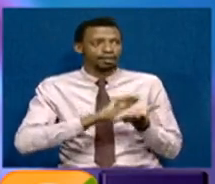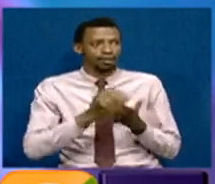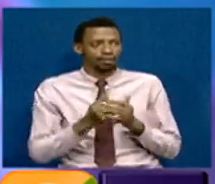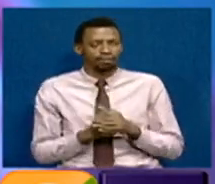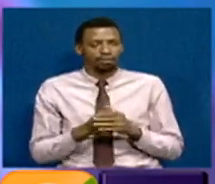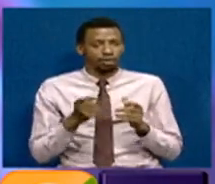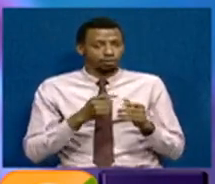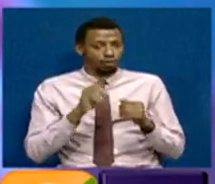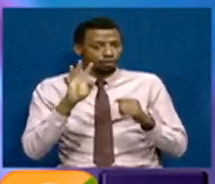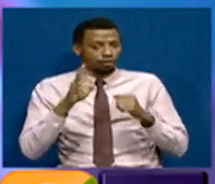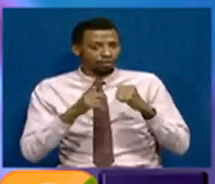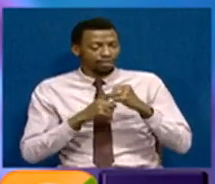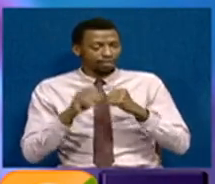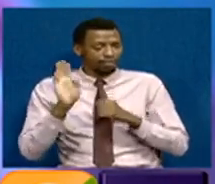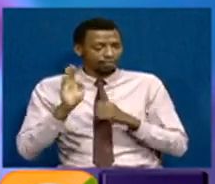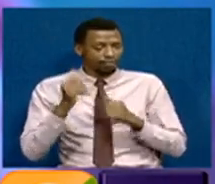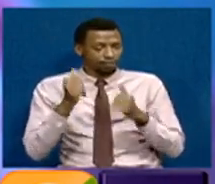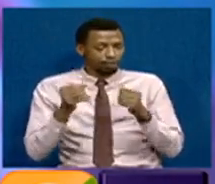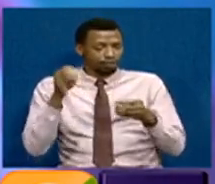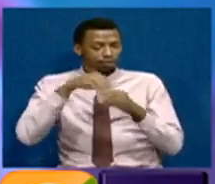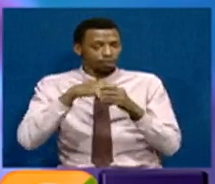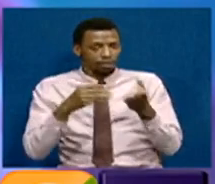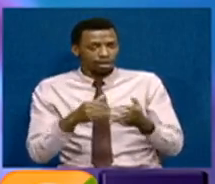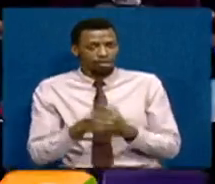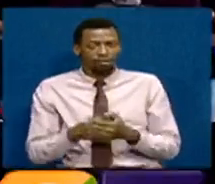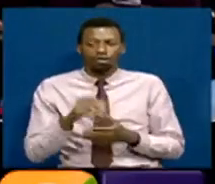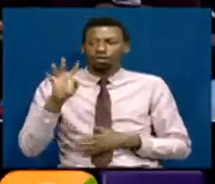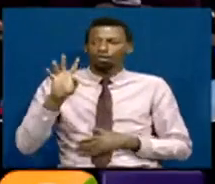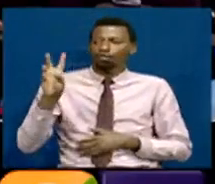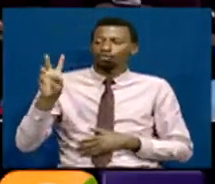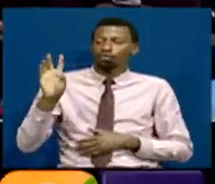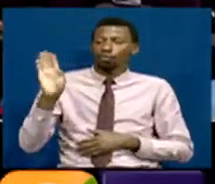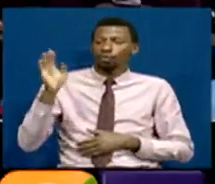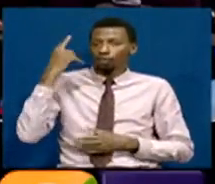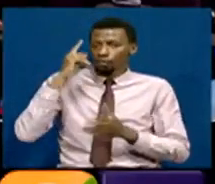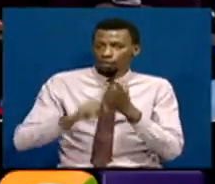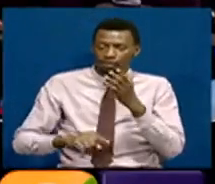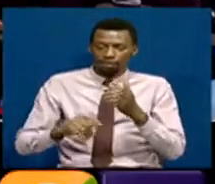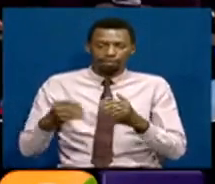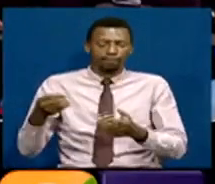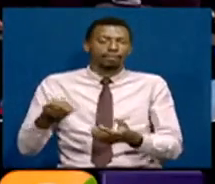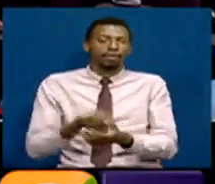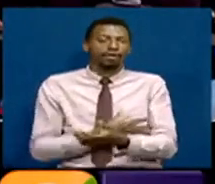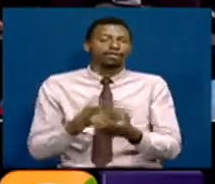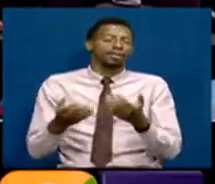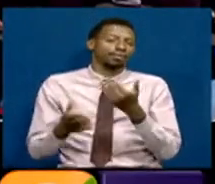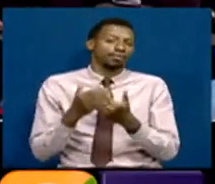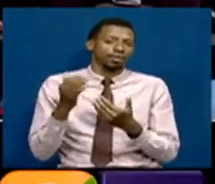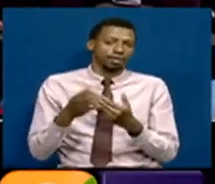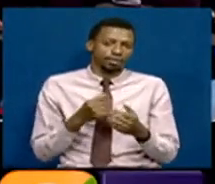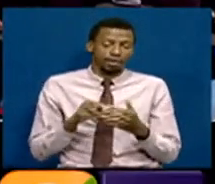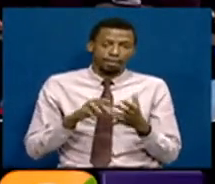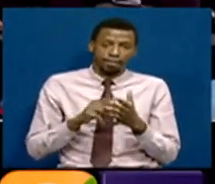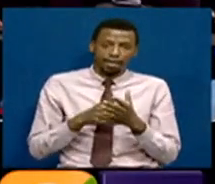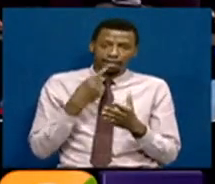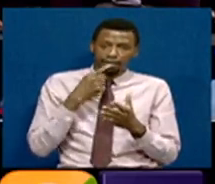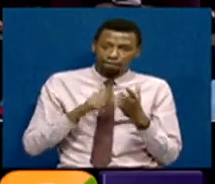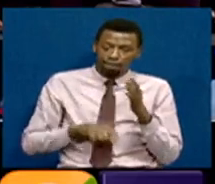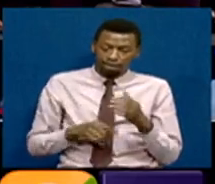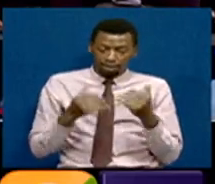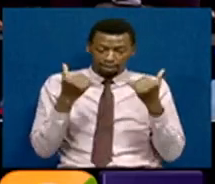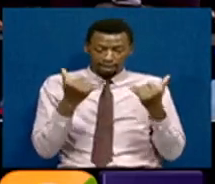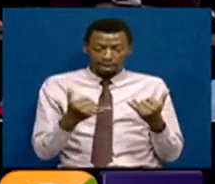46 billion that we have put in that fund, 42 billion is for cancer care. So we say that now we have put